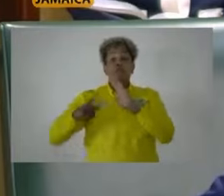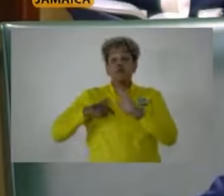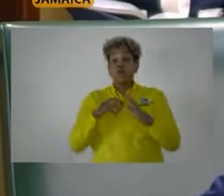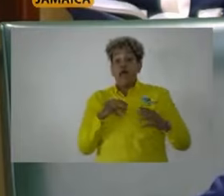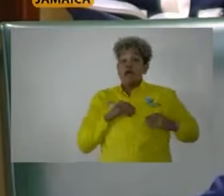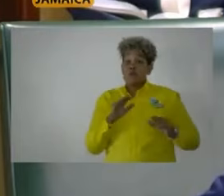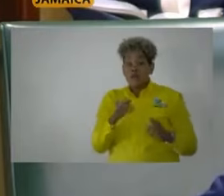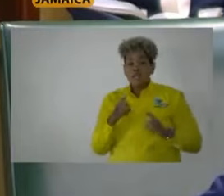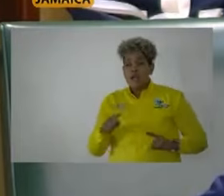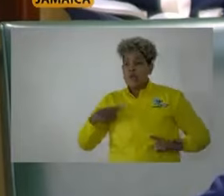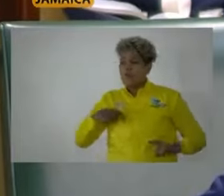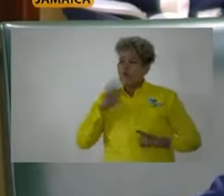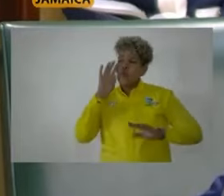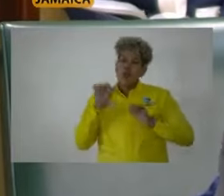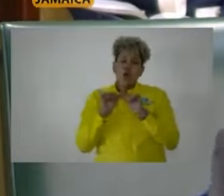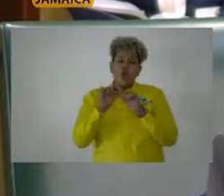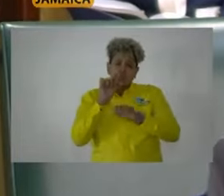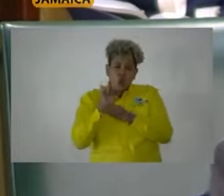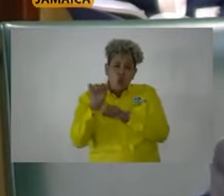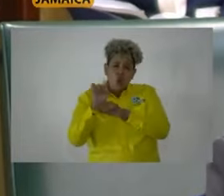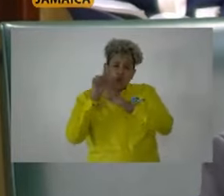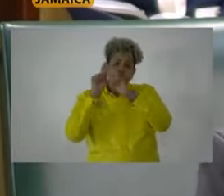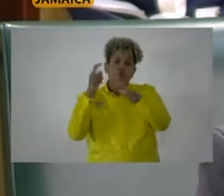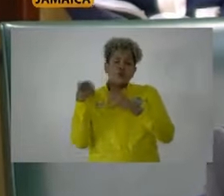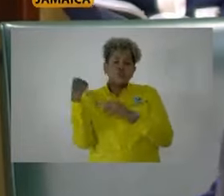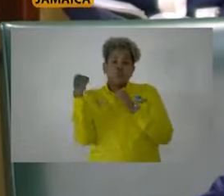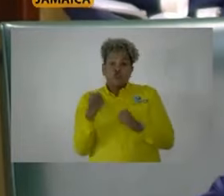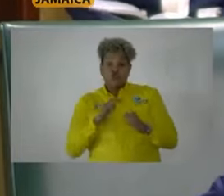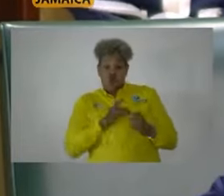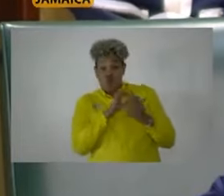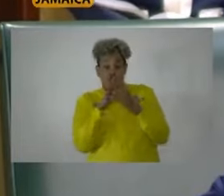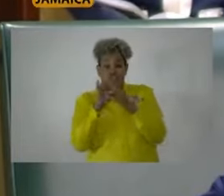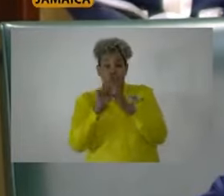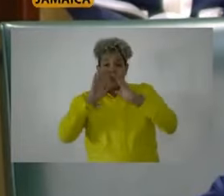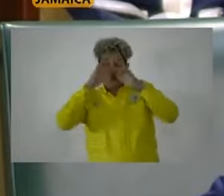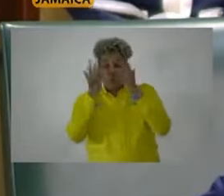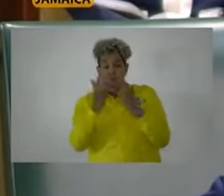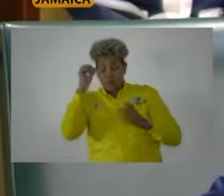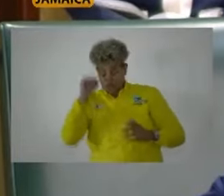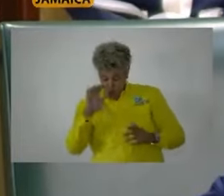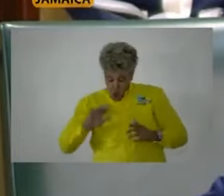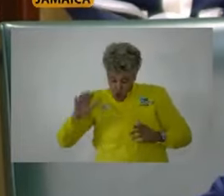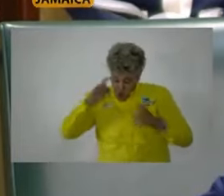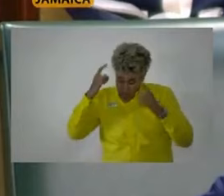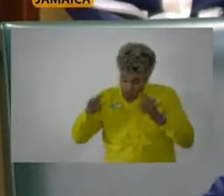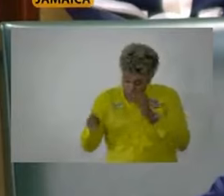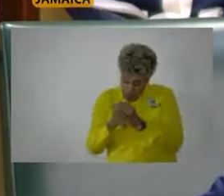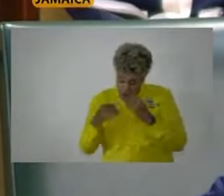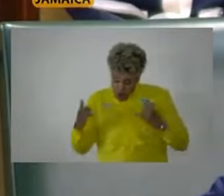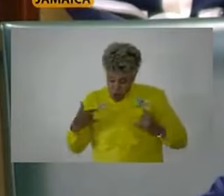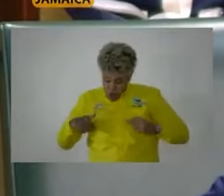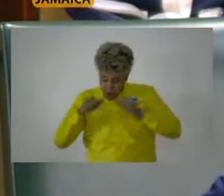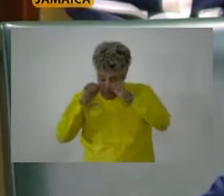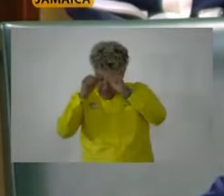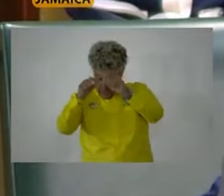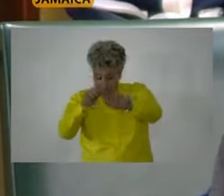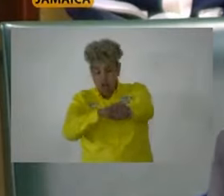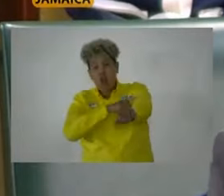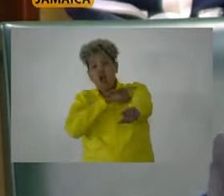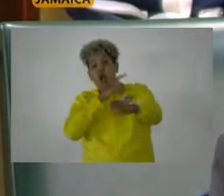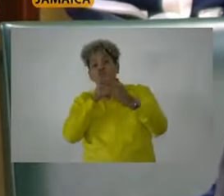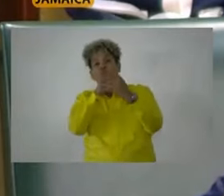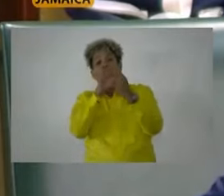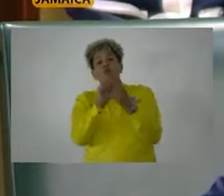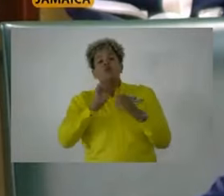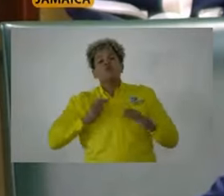embrace. Right. We will continue to work towards strengthening our relationships with the global south, even as we maintain long-standing relationships with